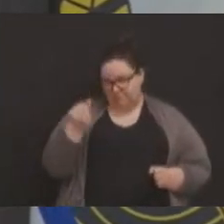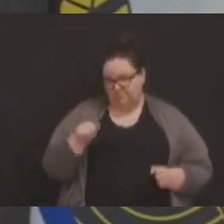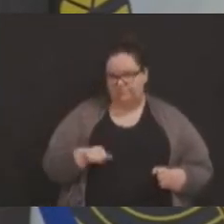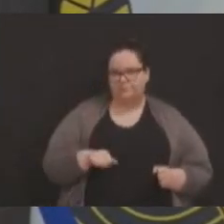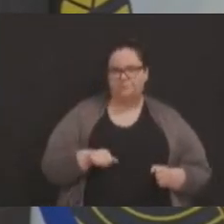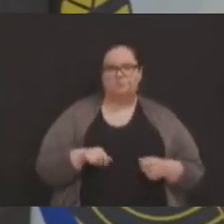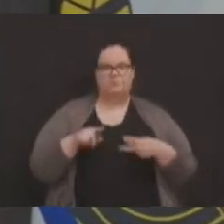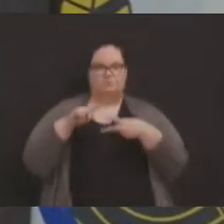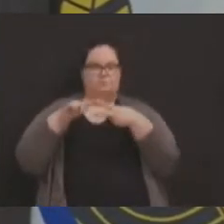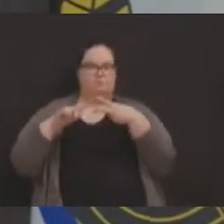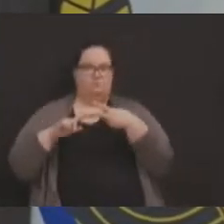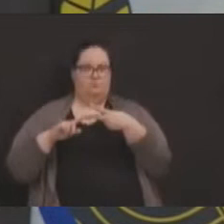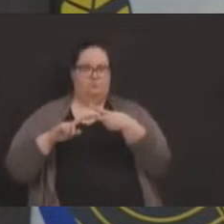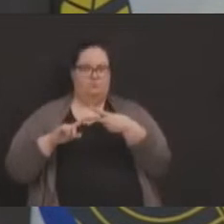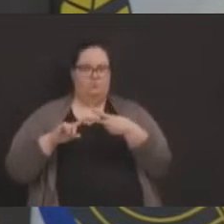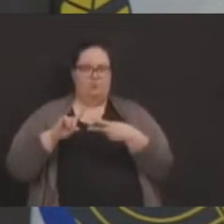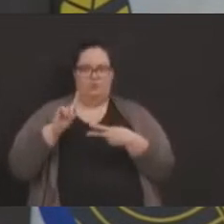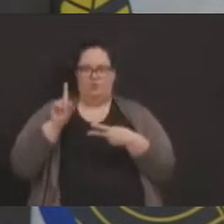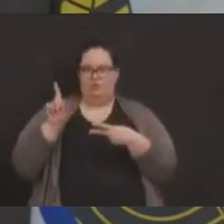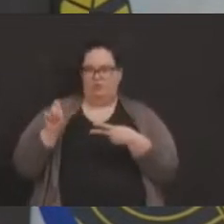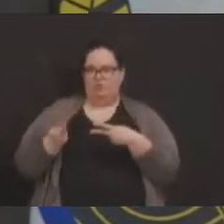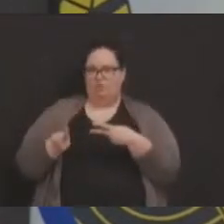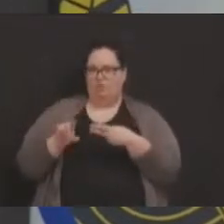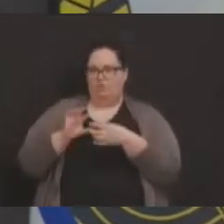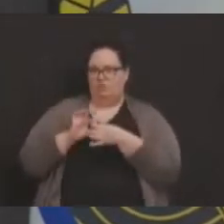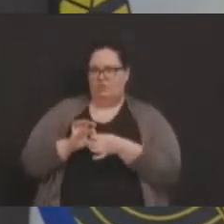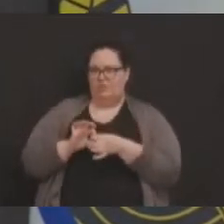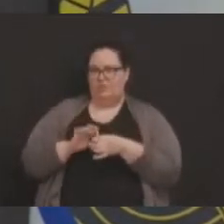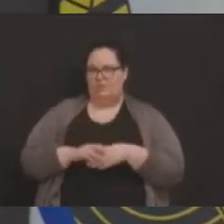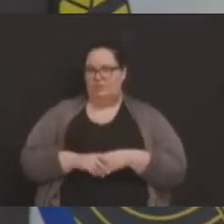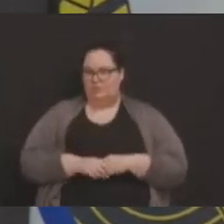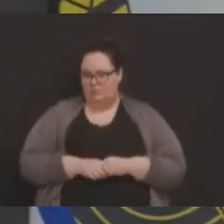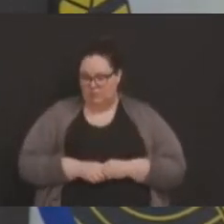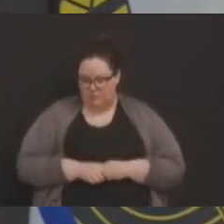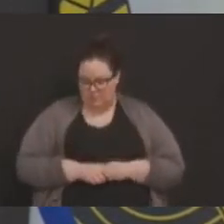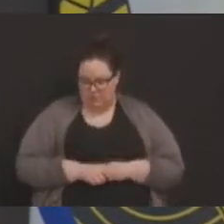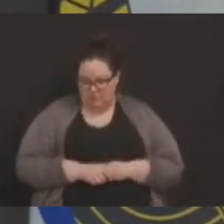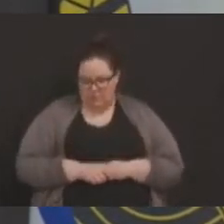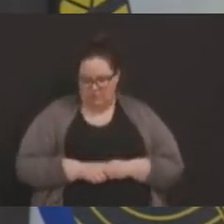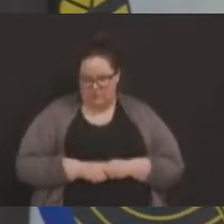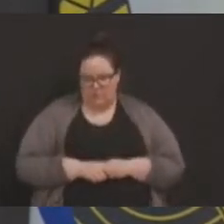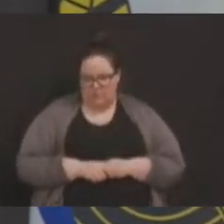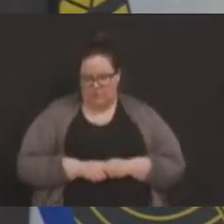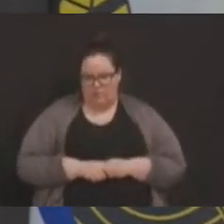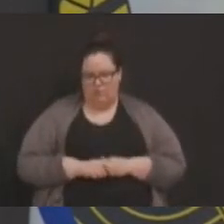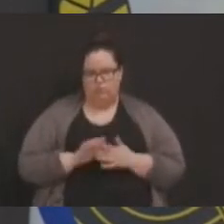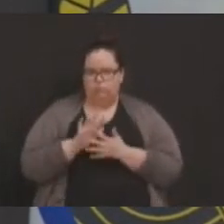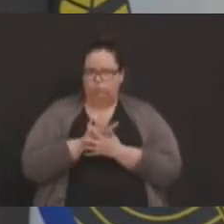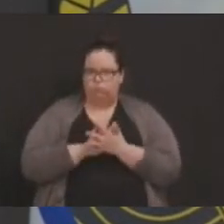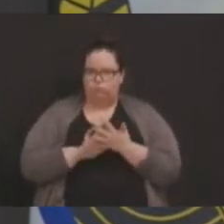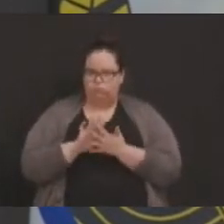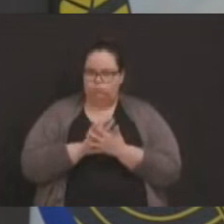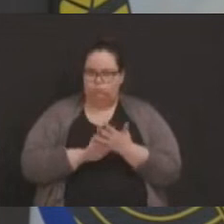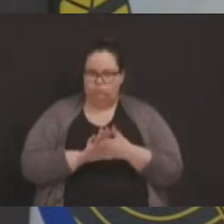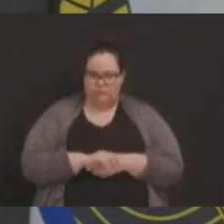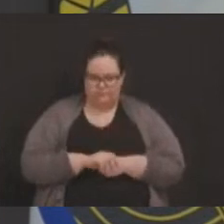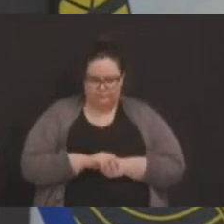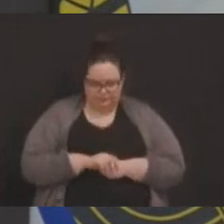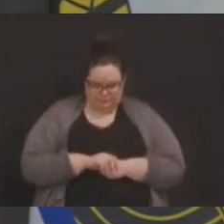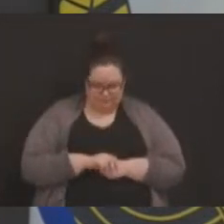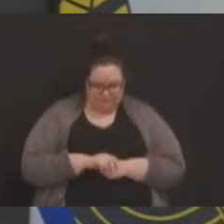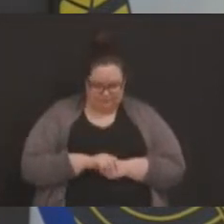personal details, I wonder if either of you can tell me how long these positions have been vacant and how exactly the work of the public health